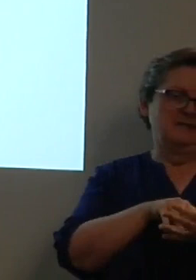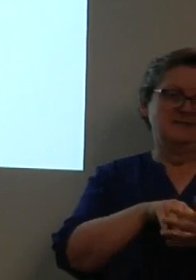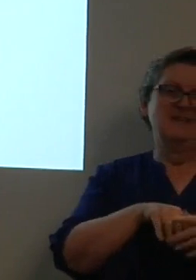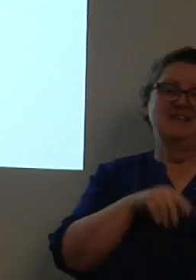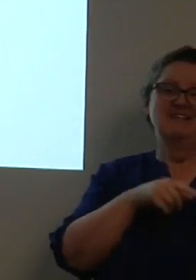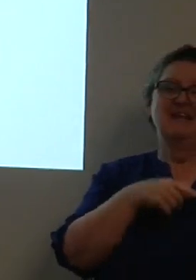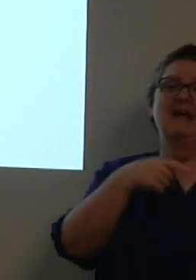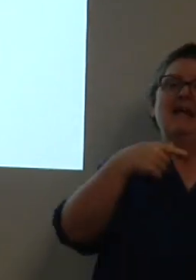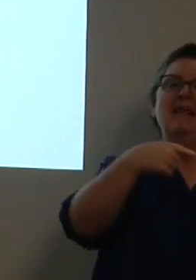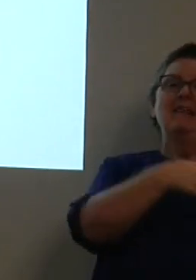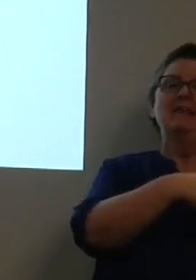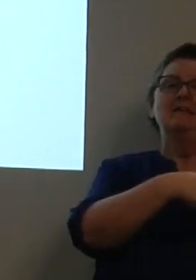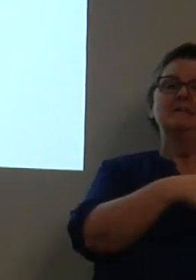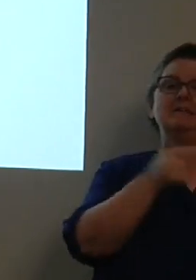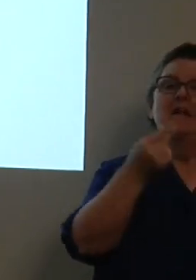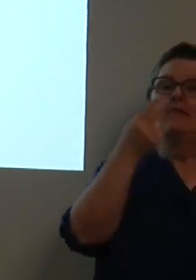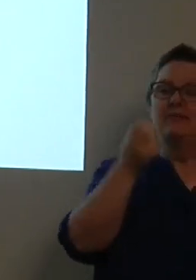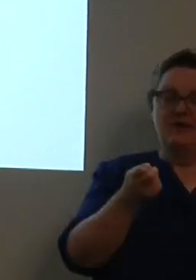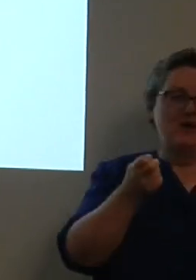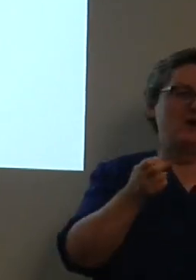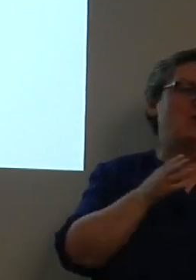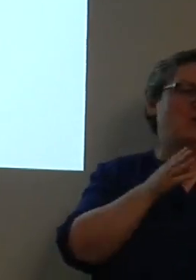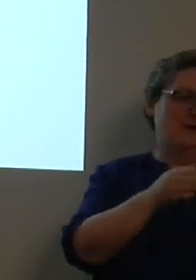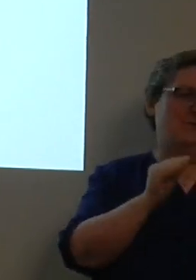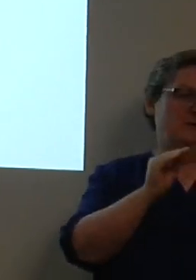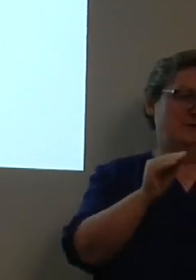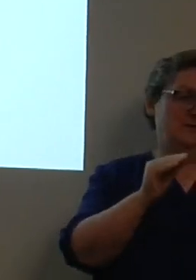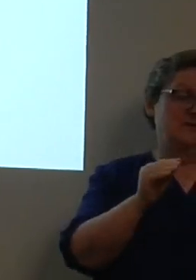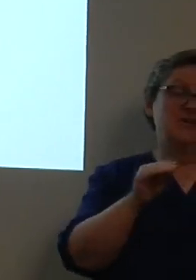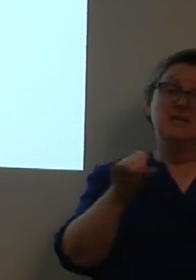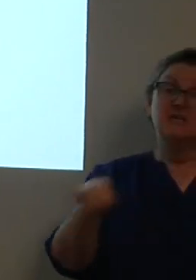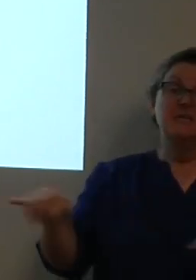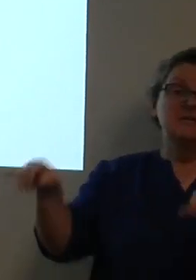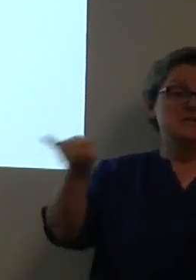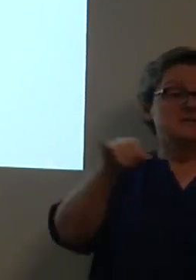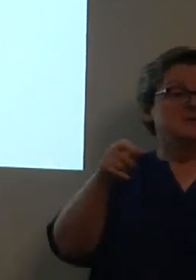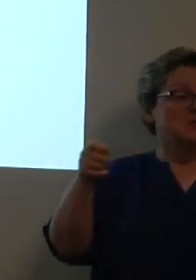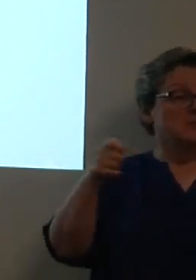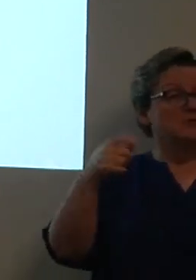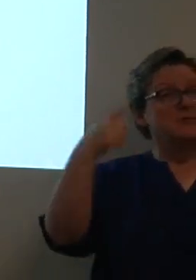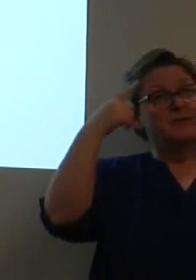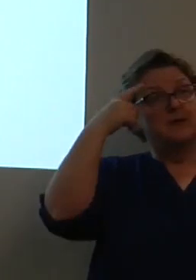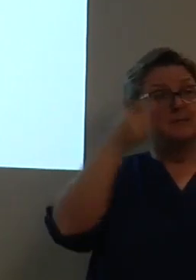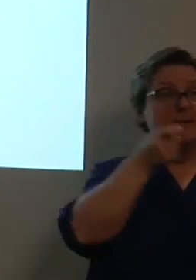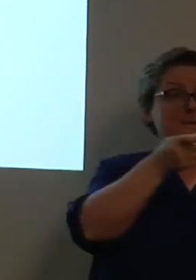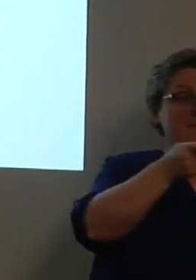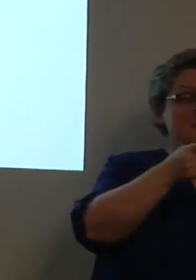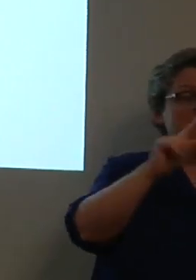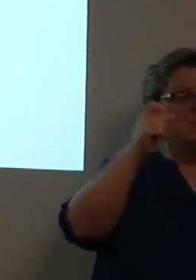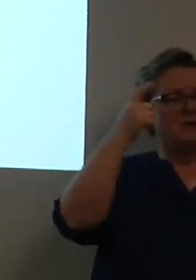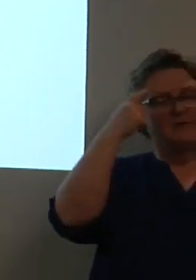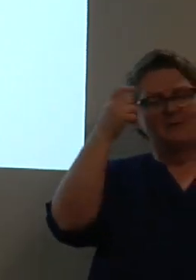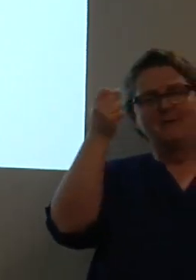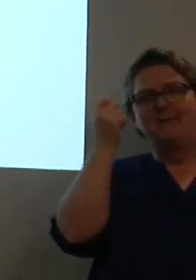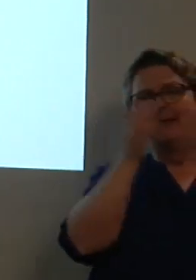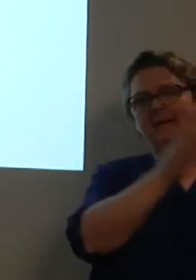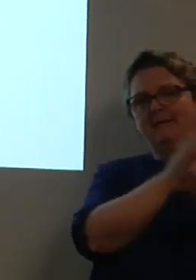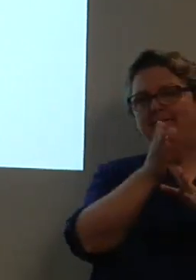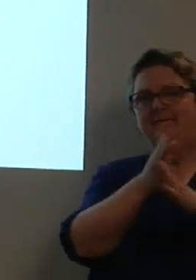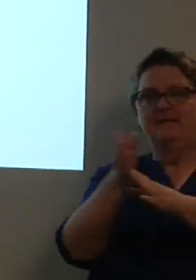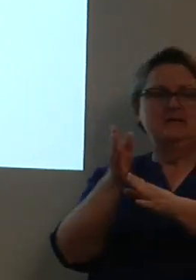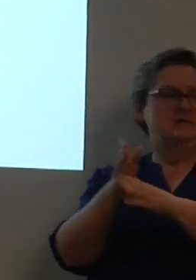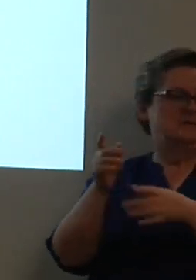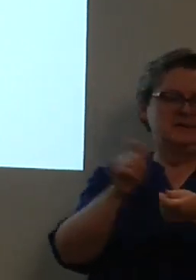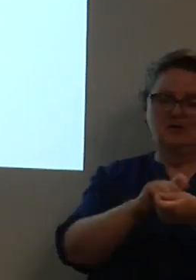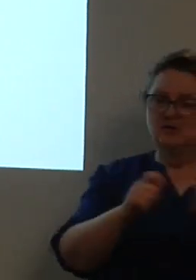graduate students. It's now often a standard approach in terms of actually thinking about management or government. So there's lots of different fields now that are fully